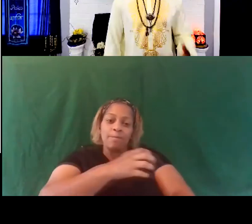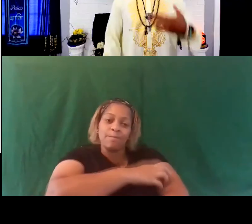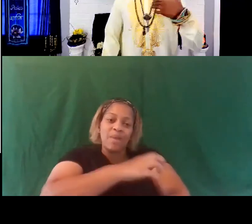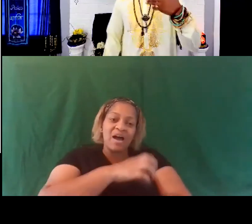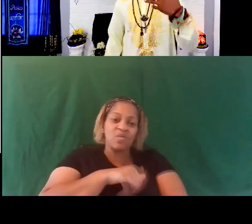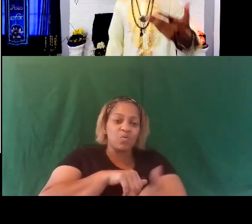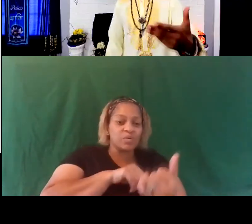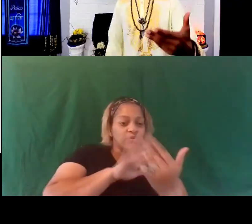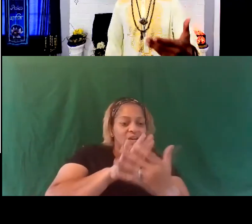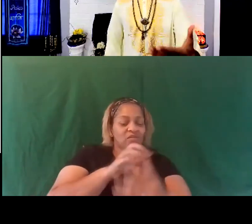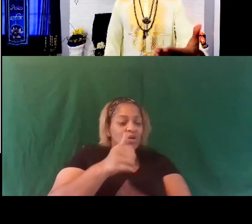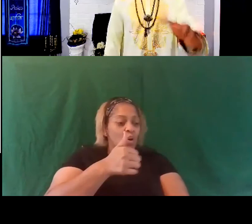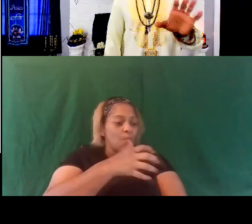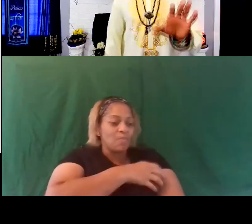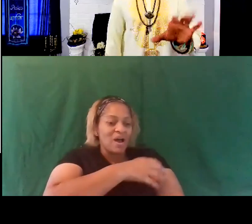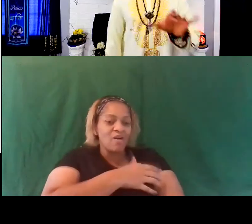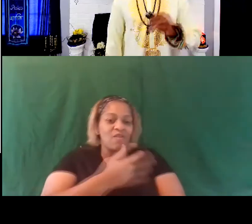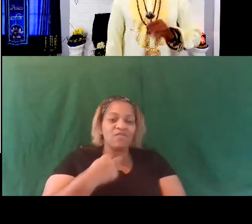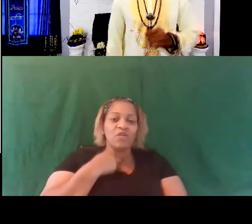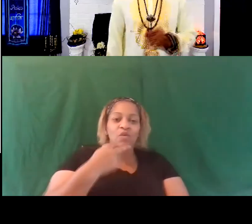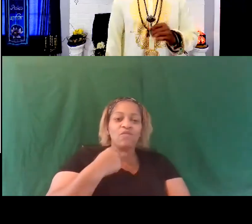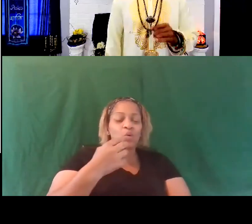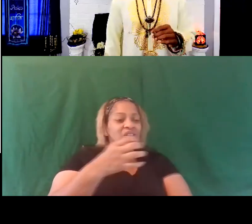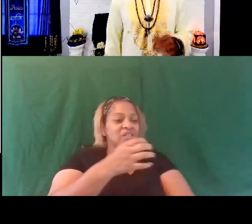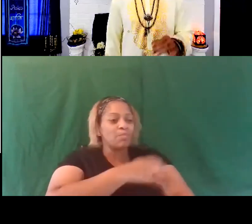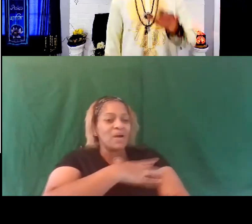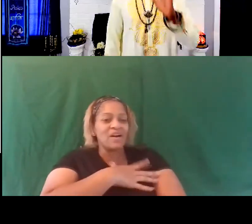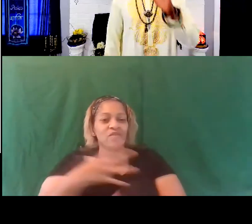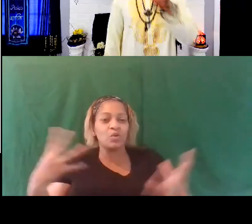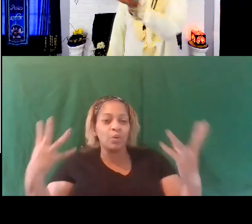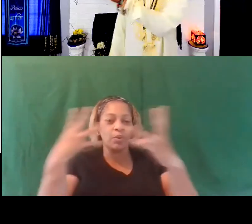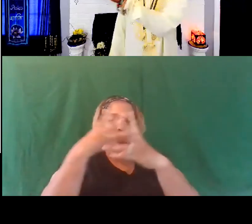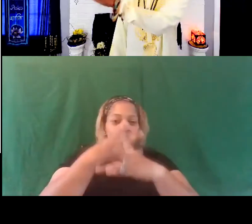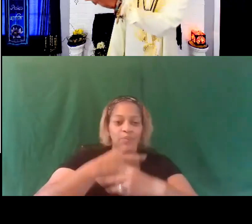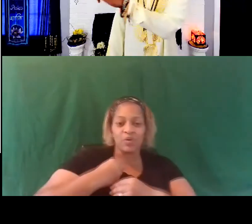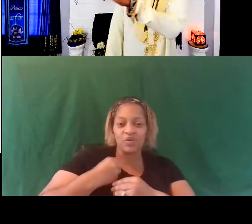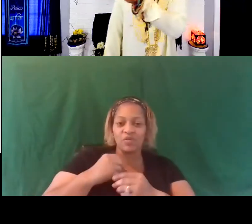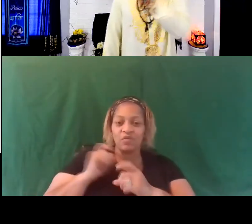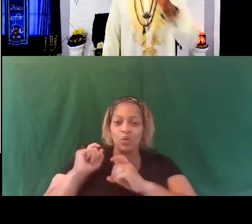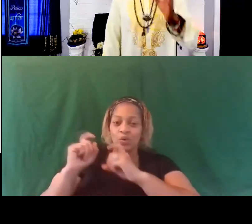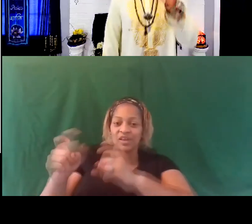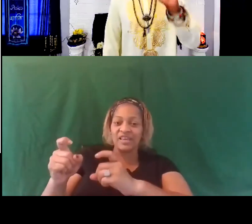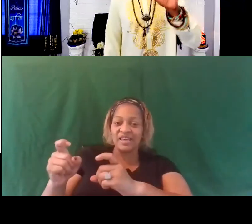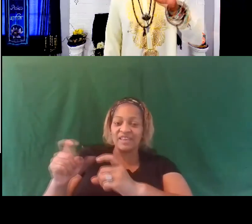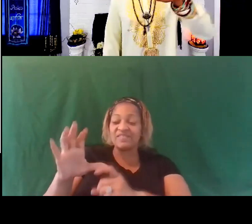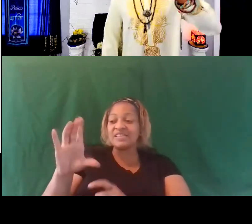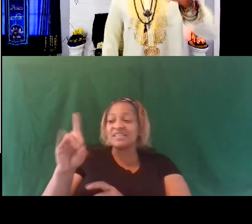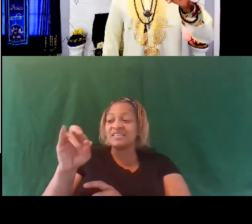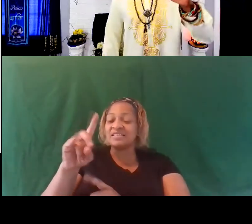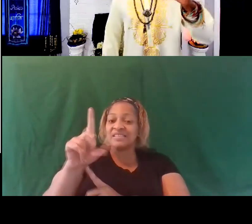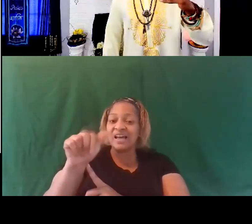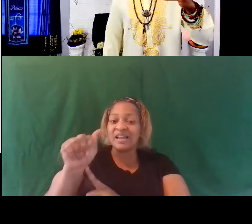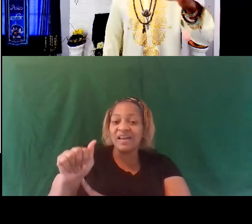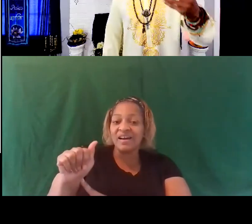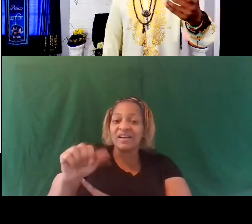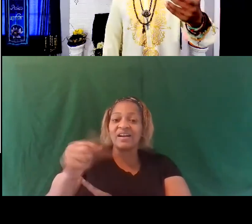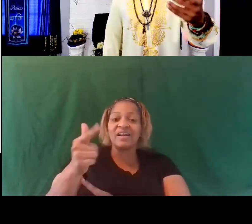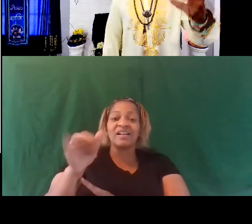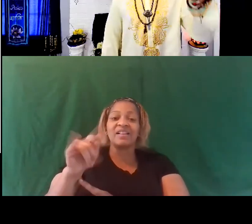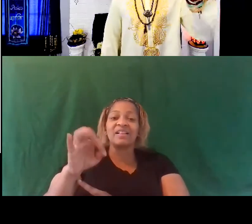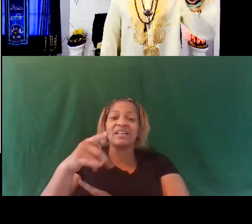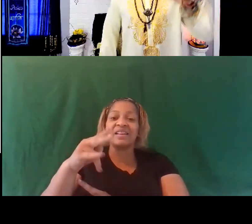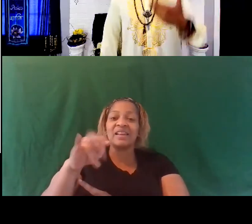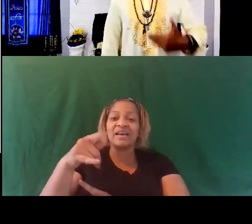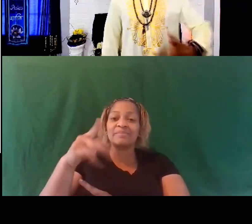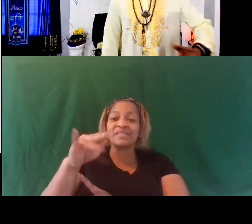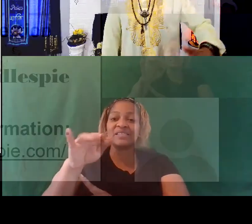of a beautiful individual that we also recognize and know is this. Deletta is faith in action, the